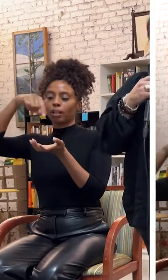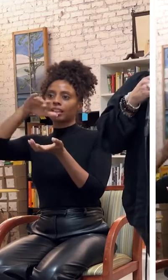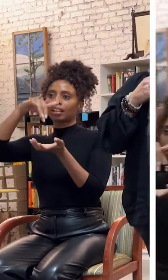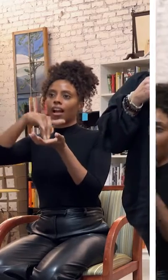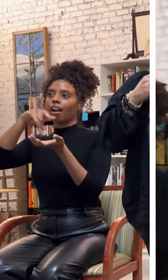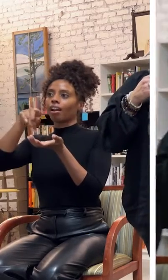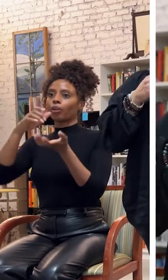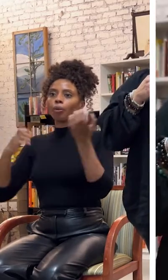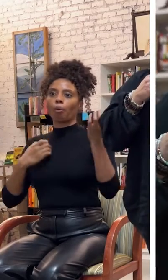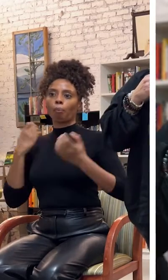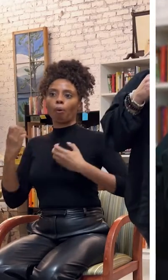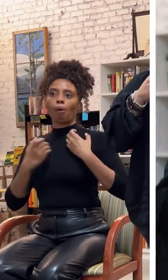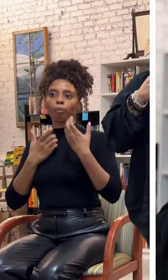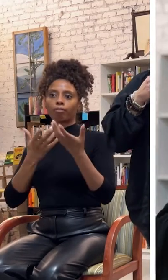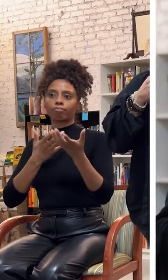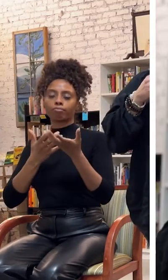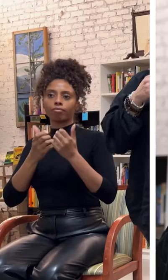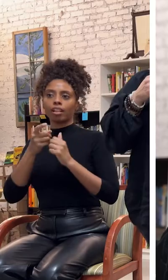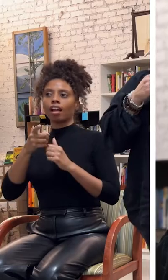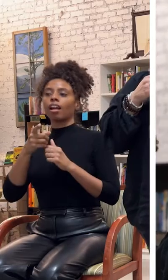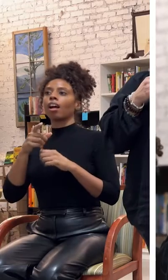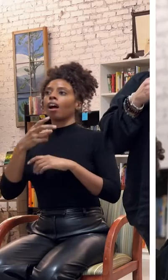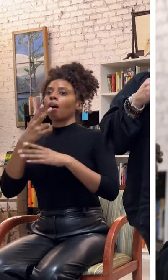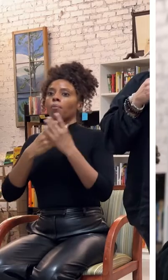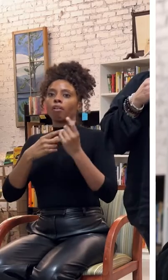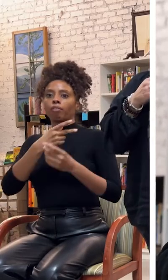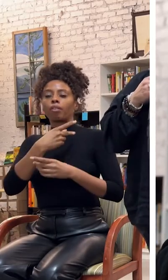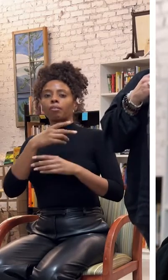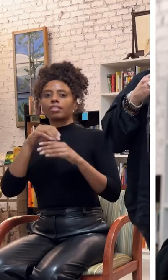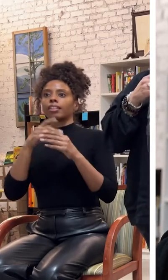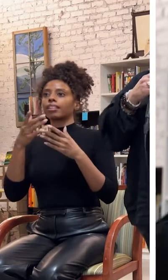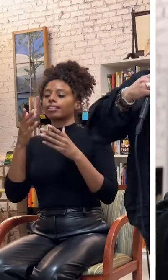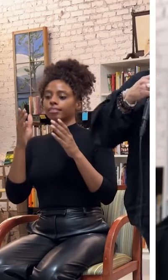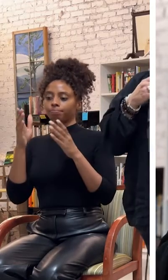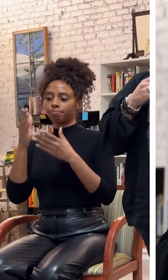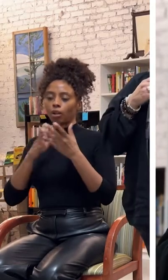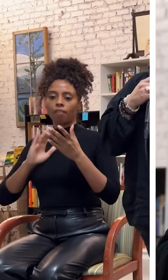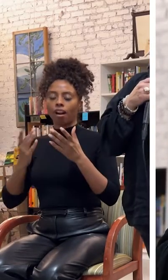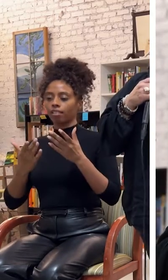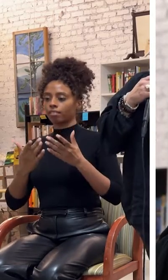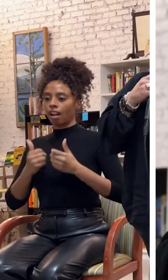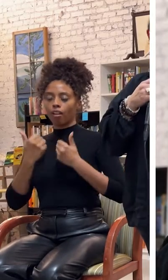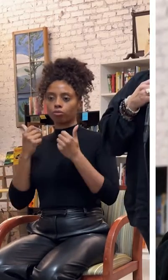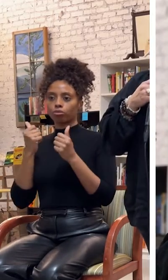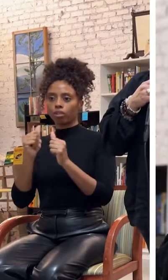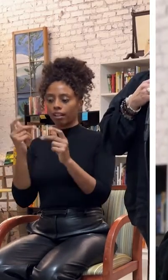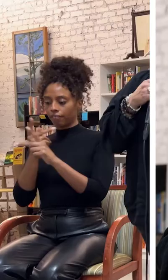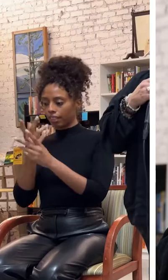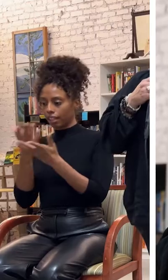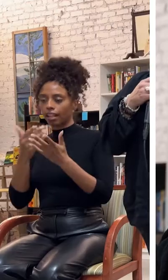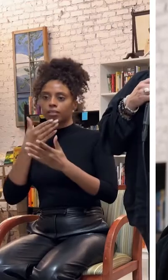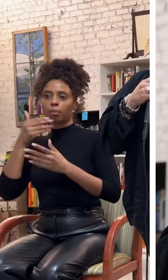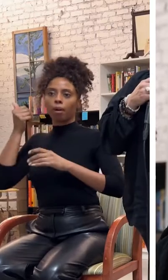your emotions. And we were both in a stage in our lives where we were just trying to figure things out and be better